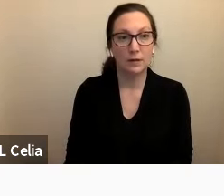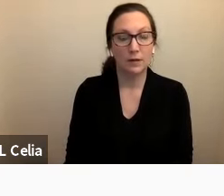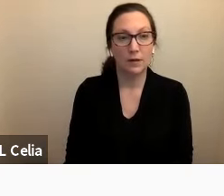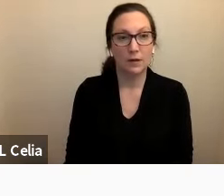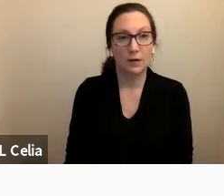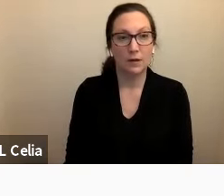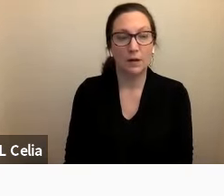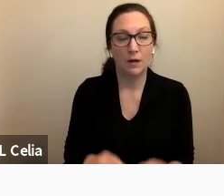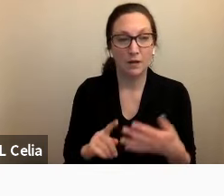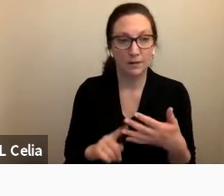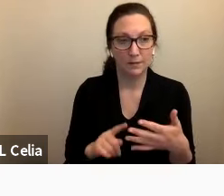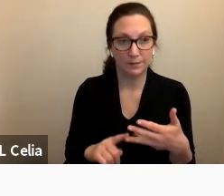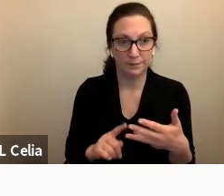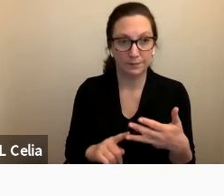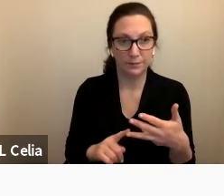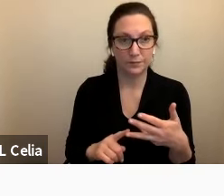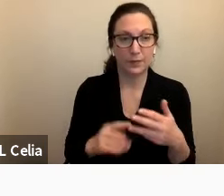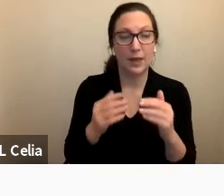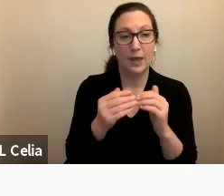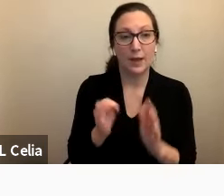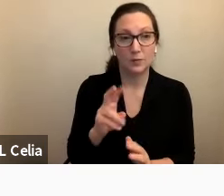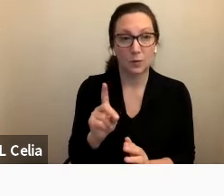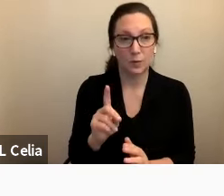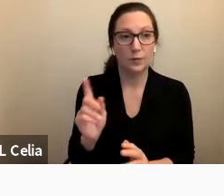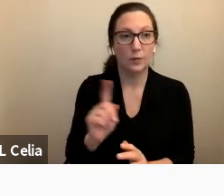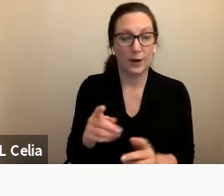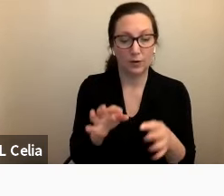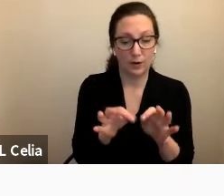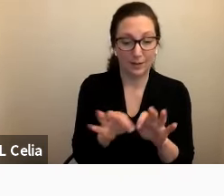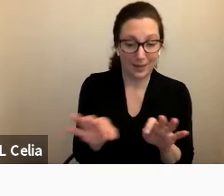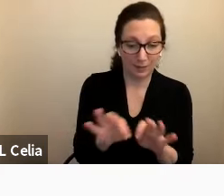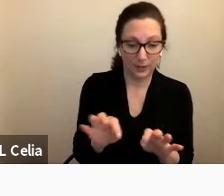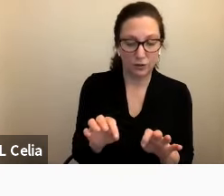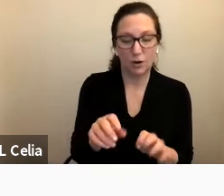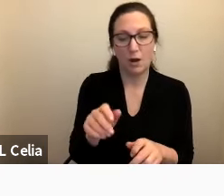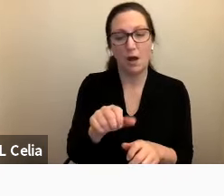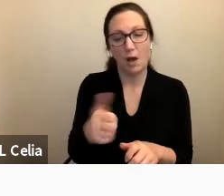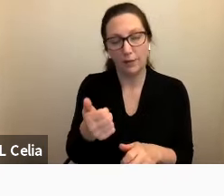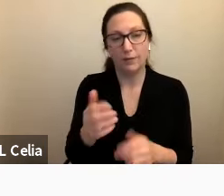Number 4, households where a language other than English is spoken.